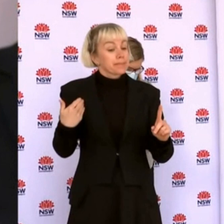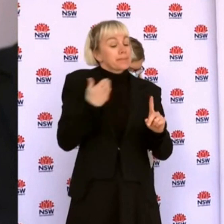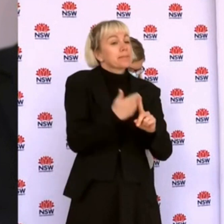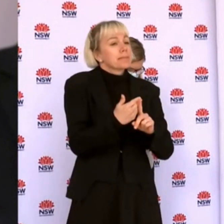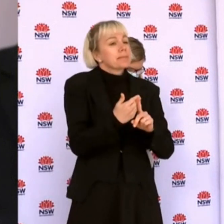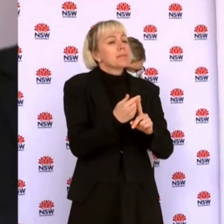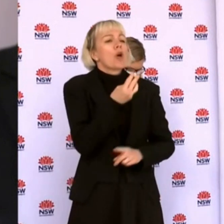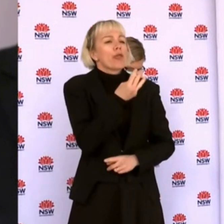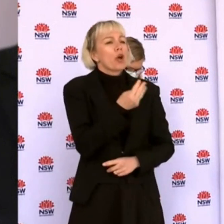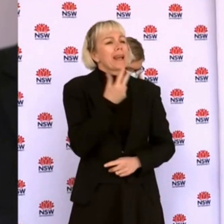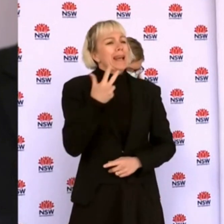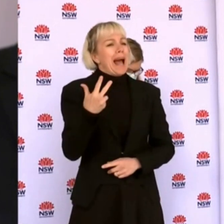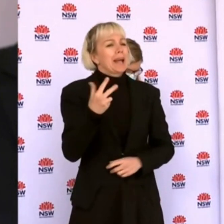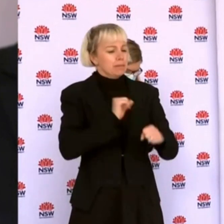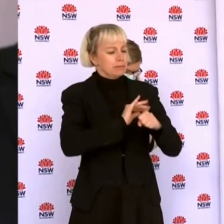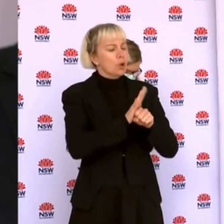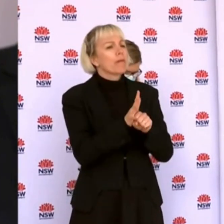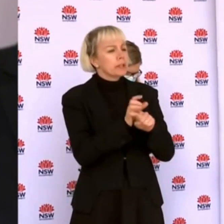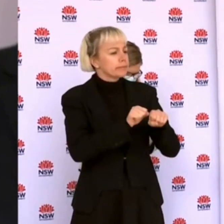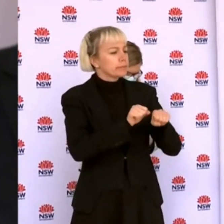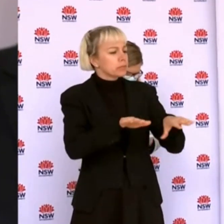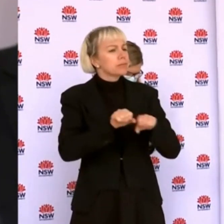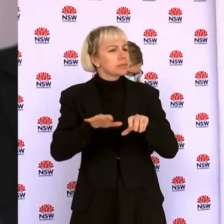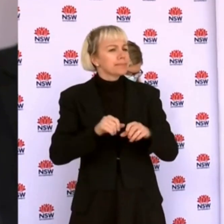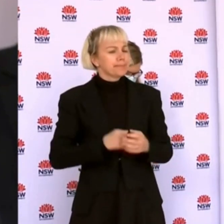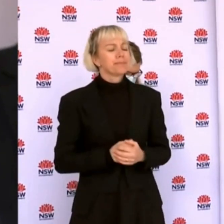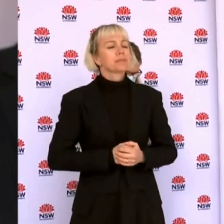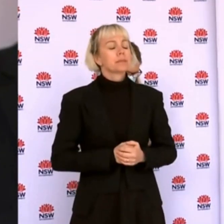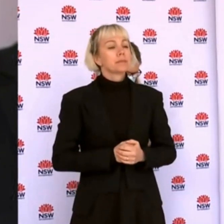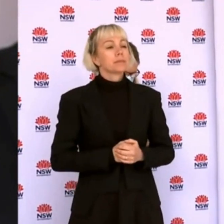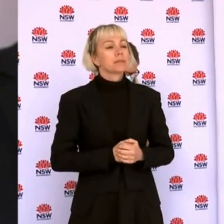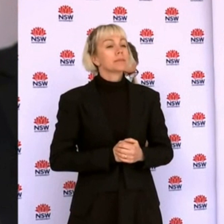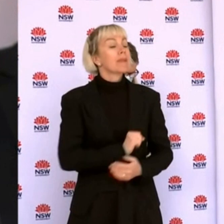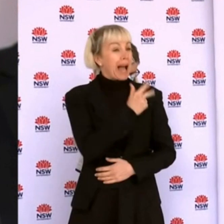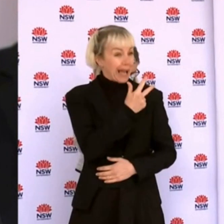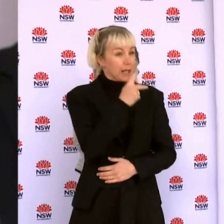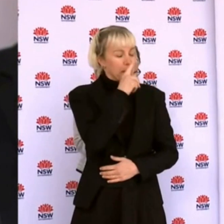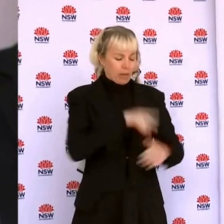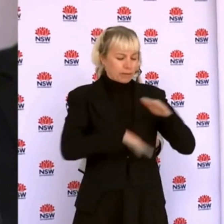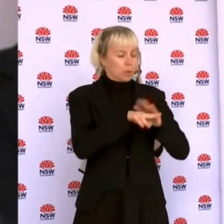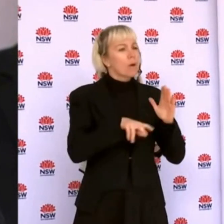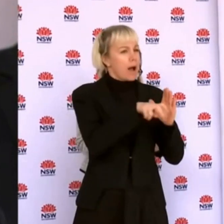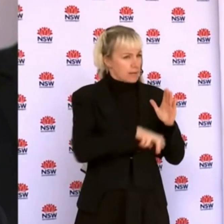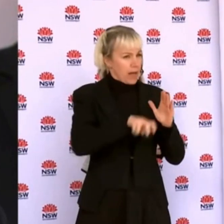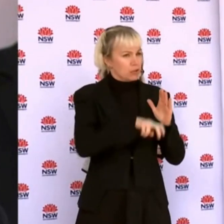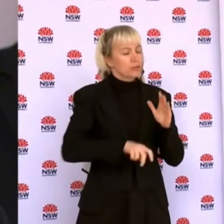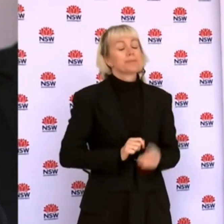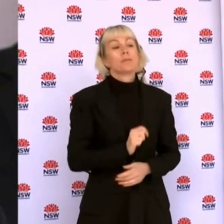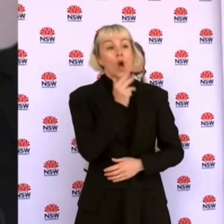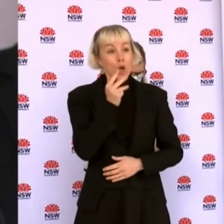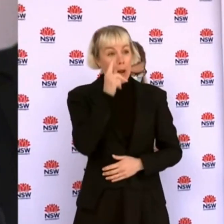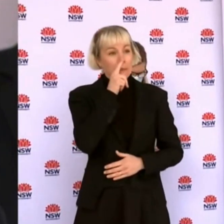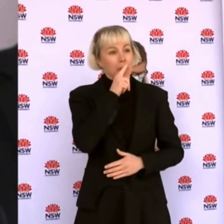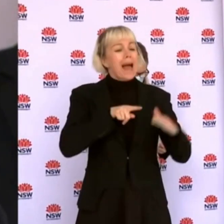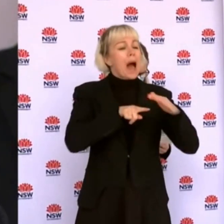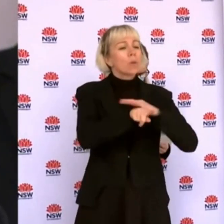cases of community transmission. 18 of those were people who had been in isolation for the entire time. 9 had been in isolation